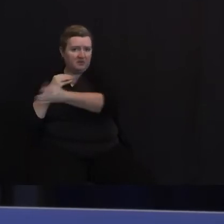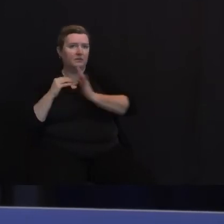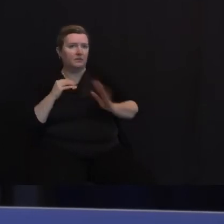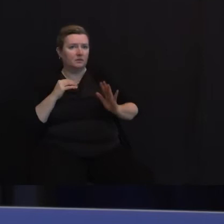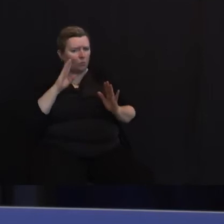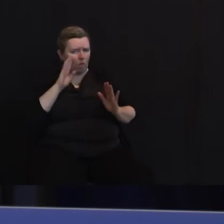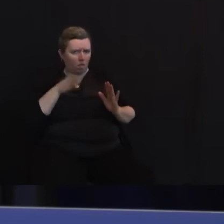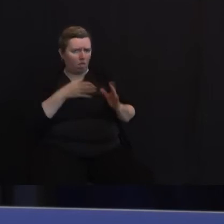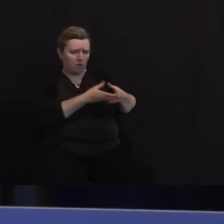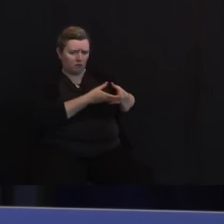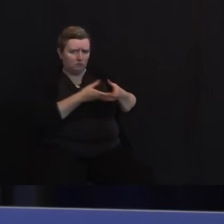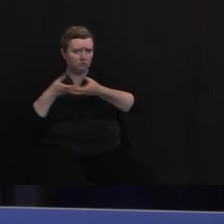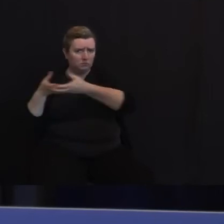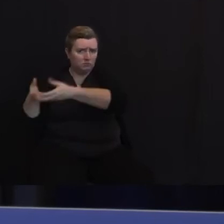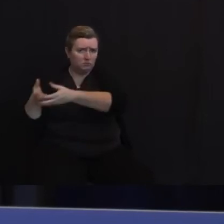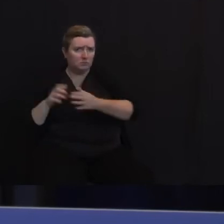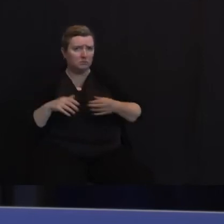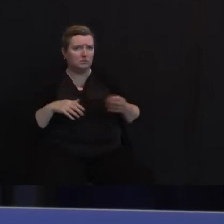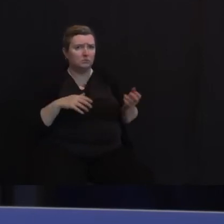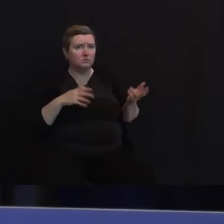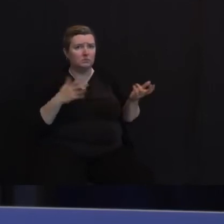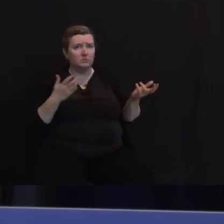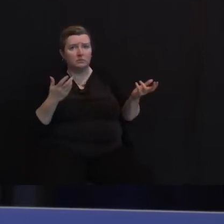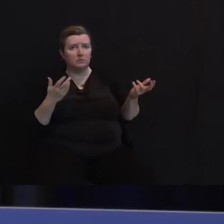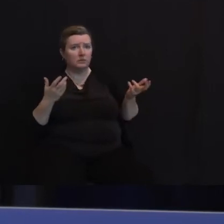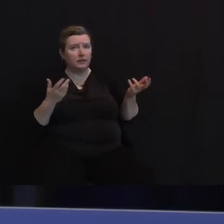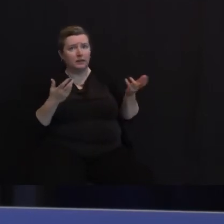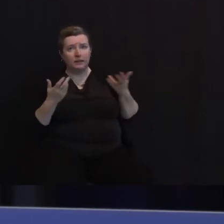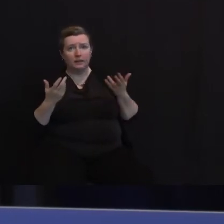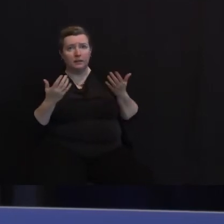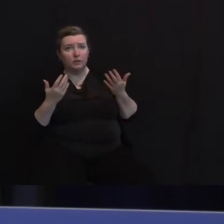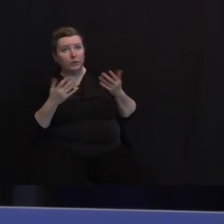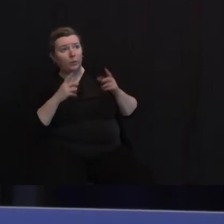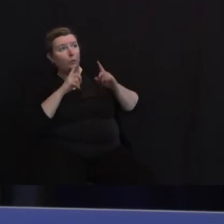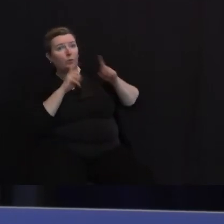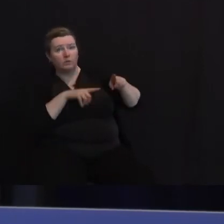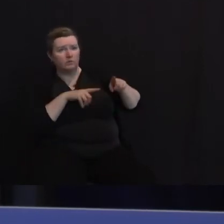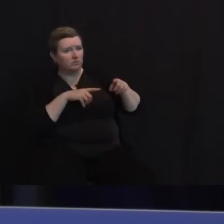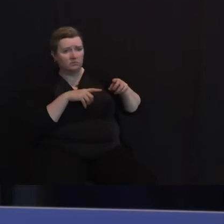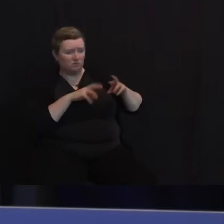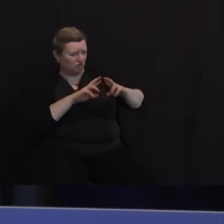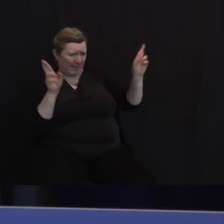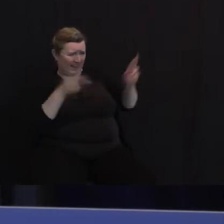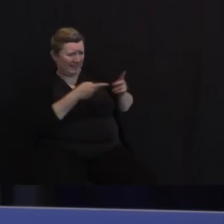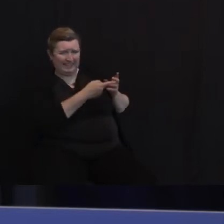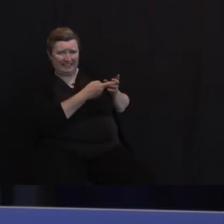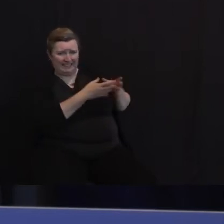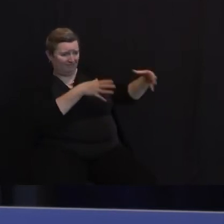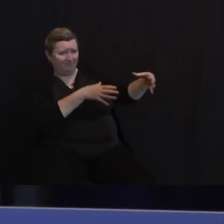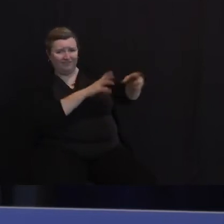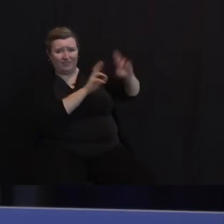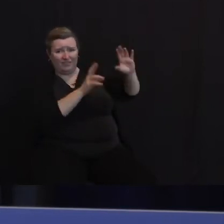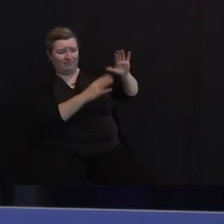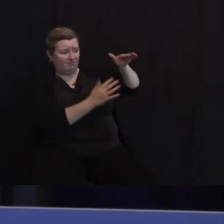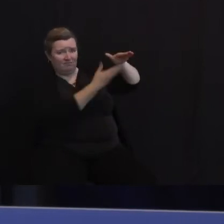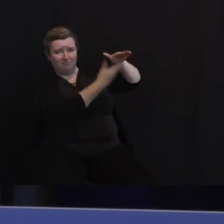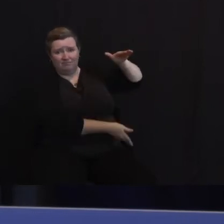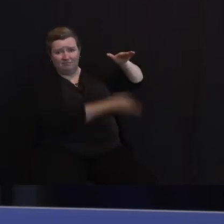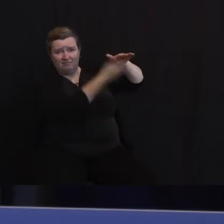not that they have to wait in line for a dose. They have it. It's the vaccinators getting